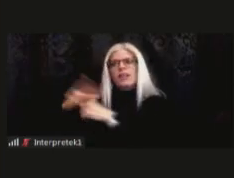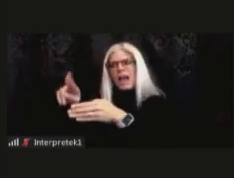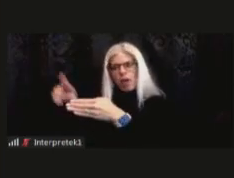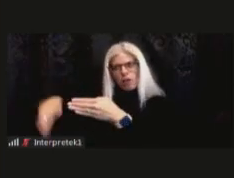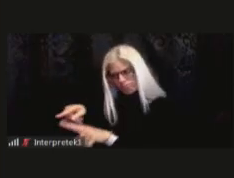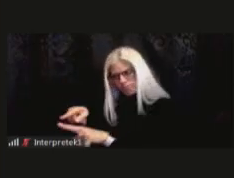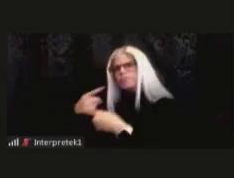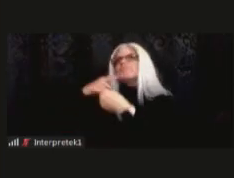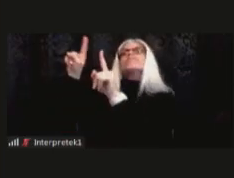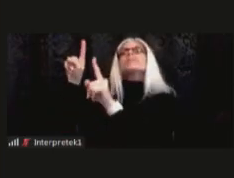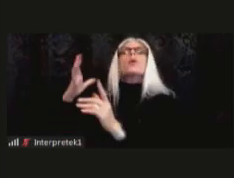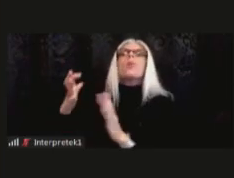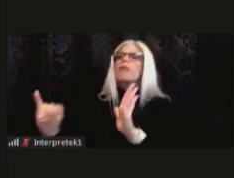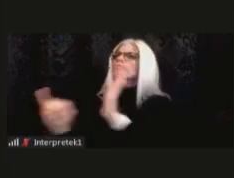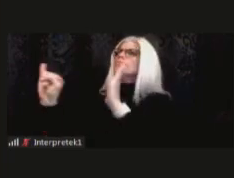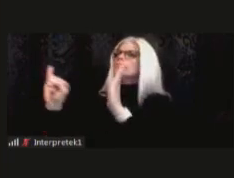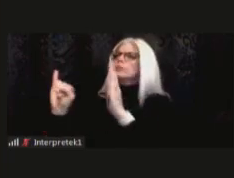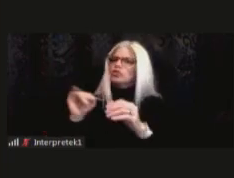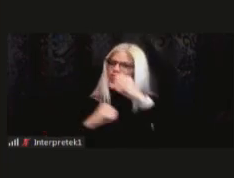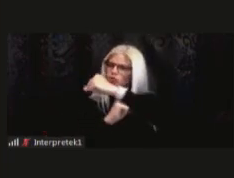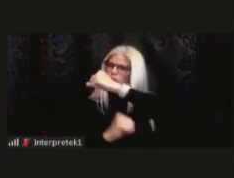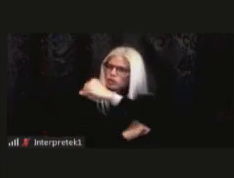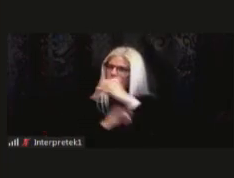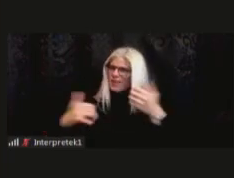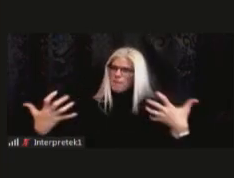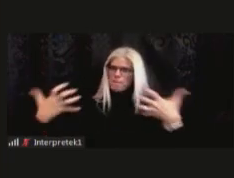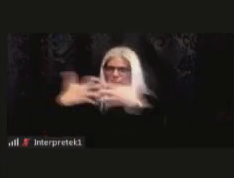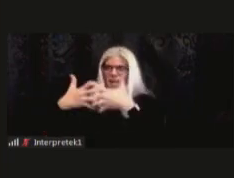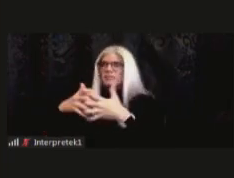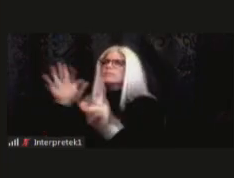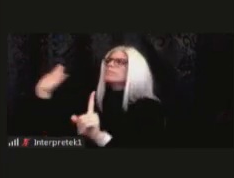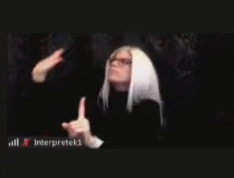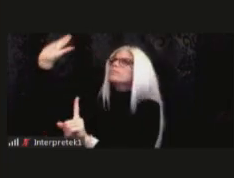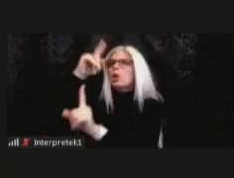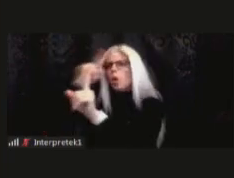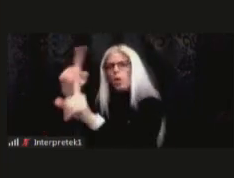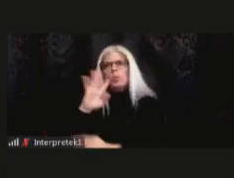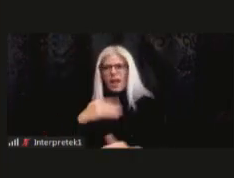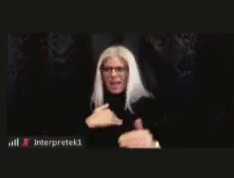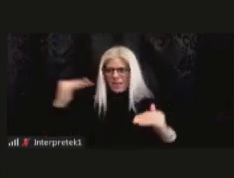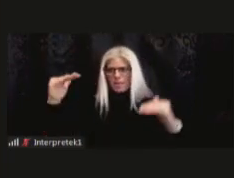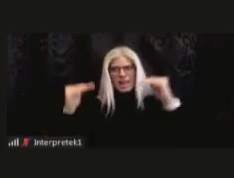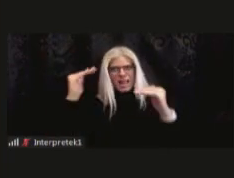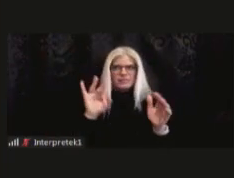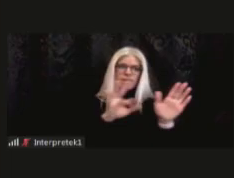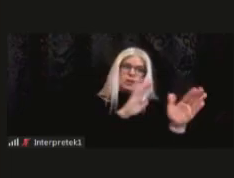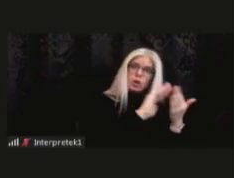program structures that match their intended goals while having a balanced community effort towards this impact.